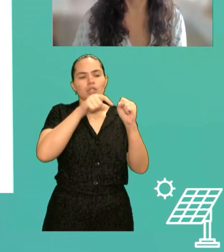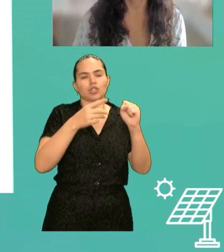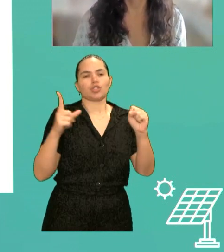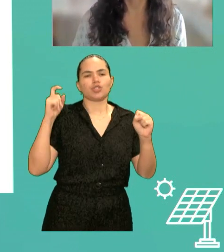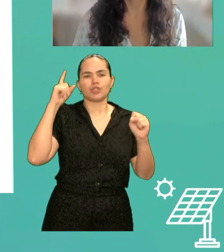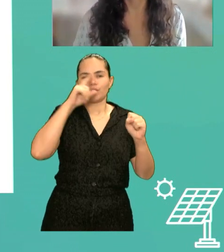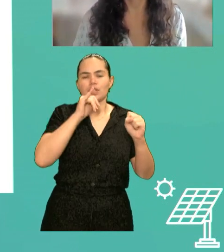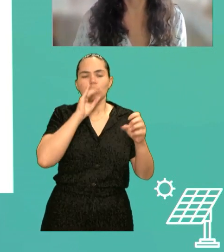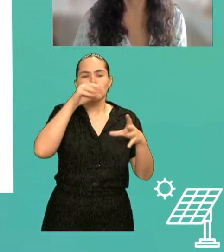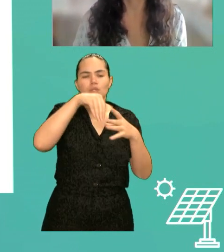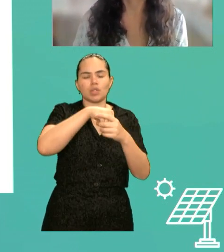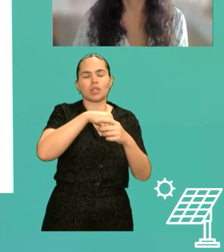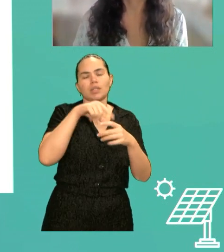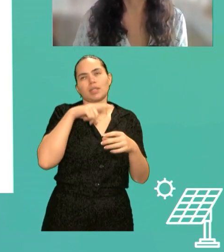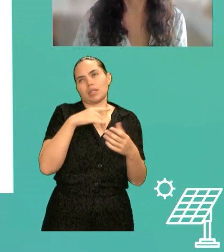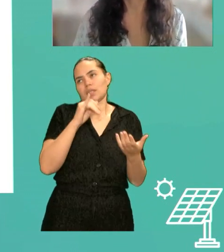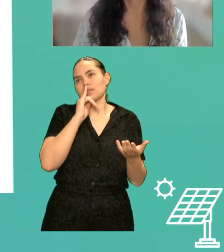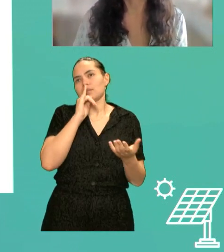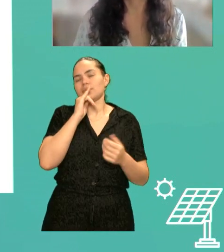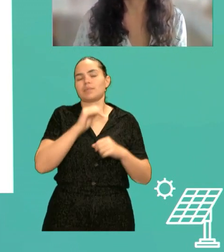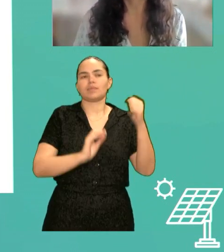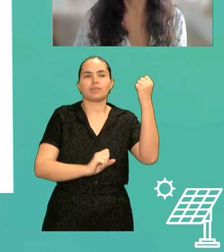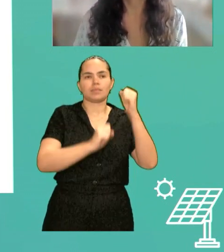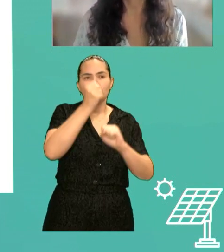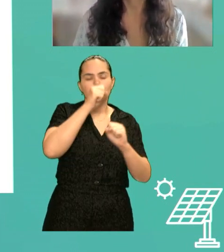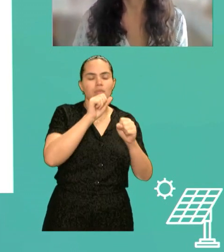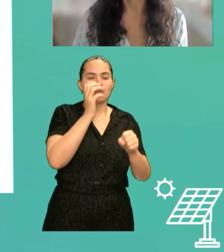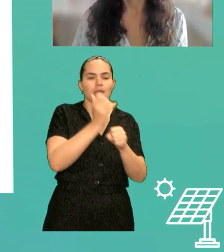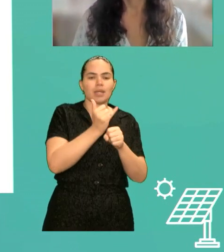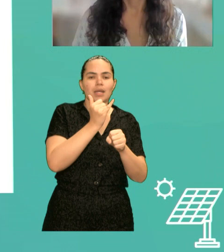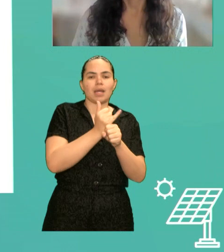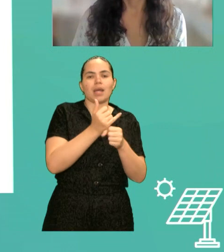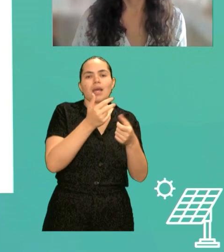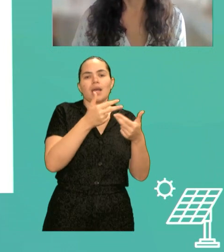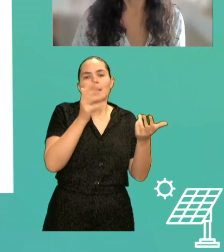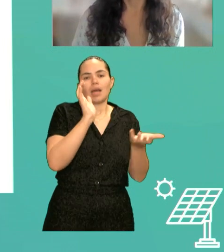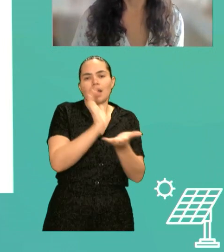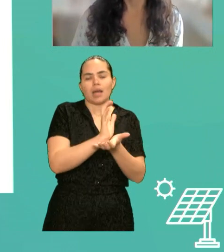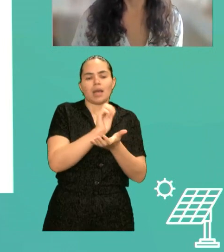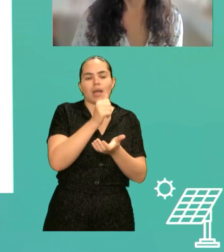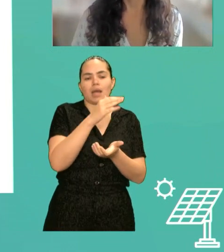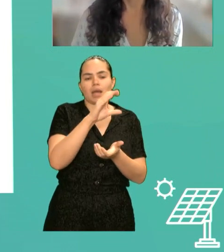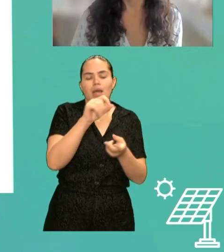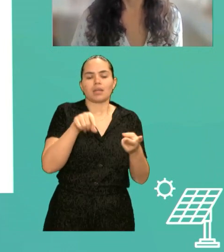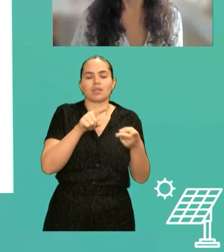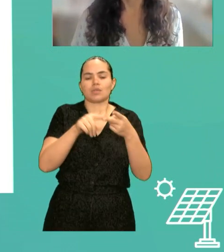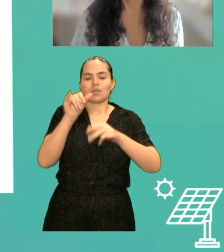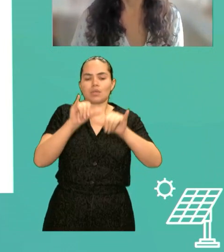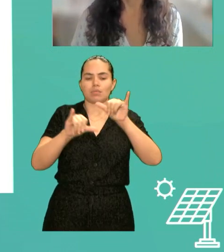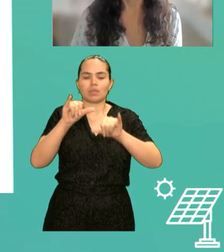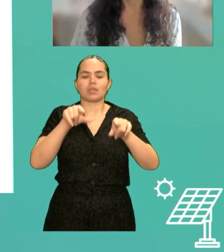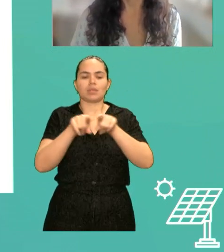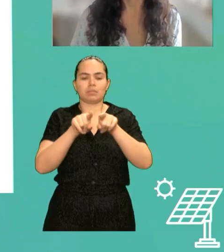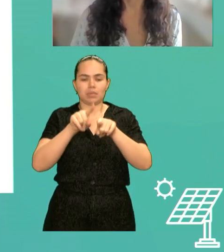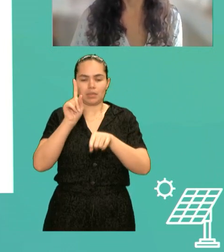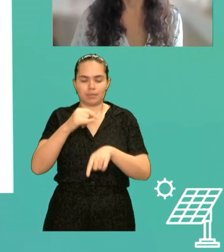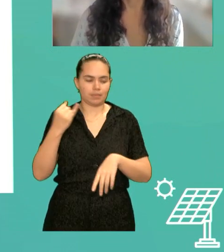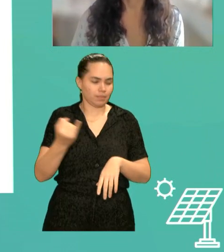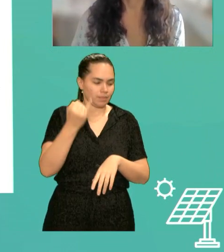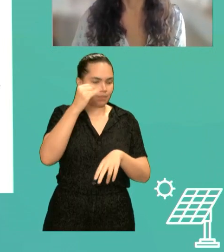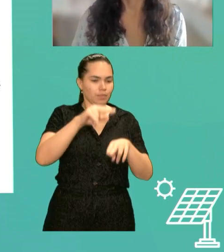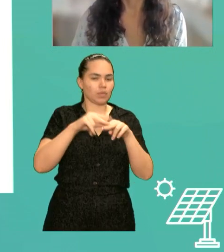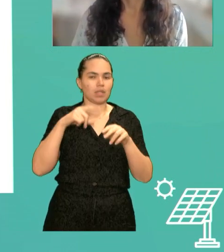industry, chemical industry, it's very relevant, highlighting the ammonia production.